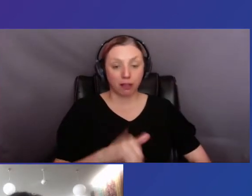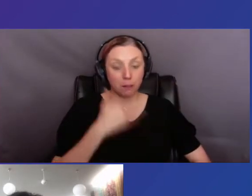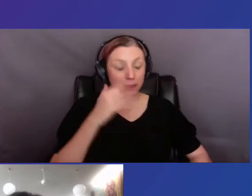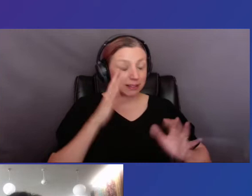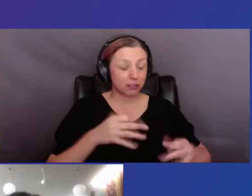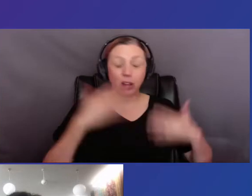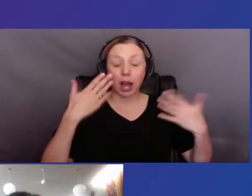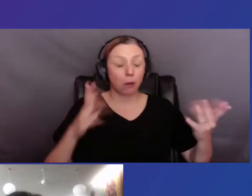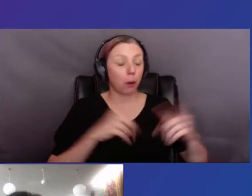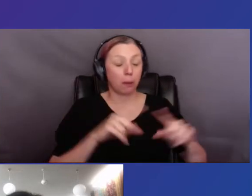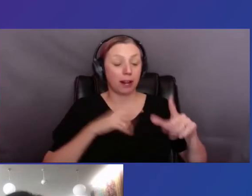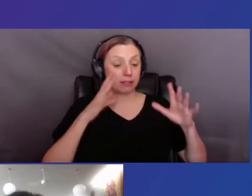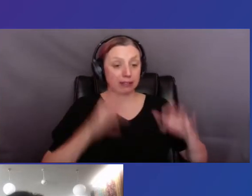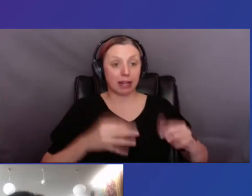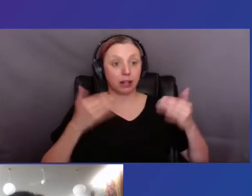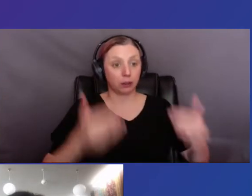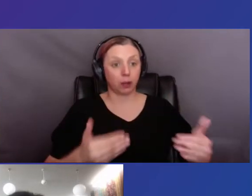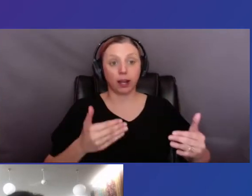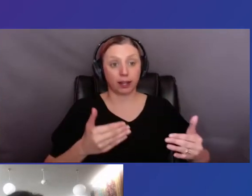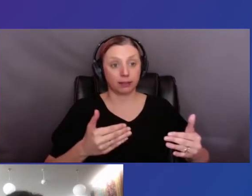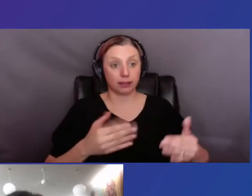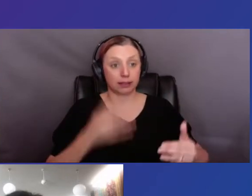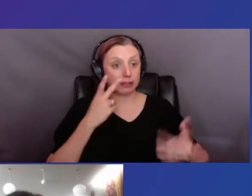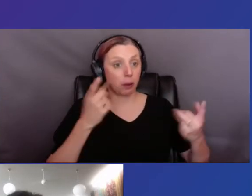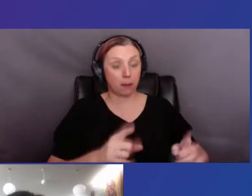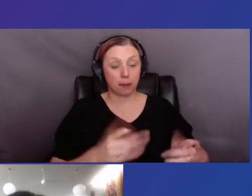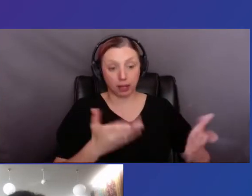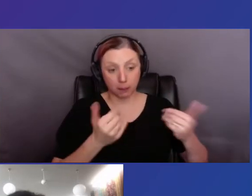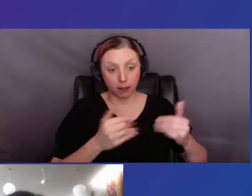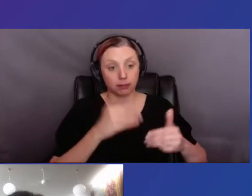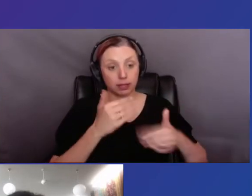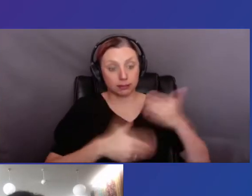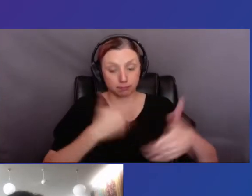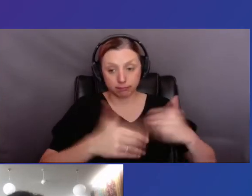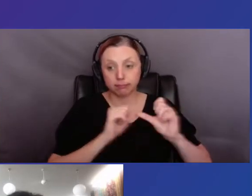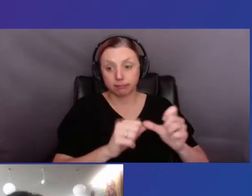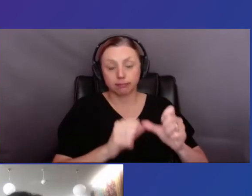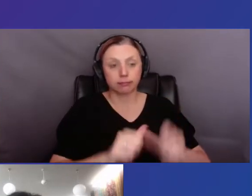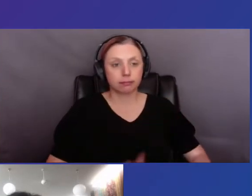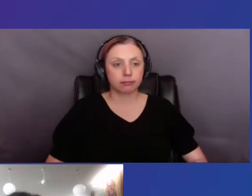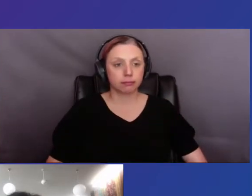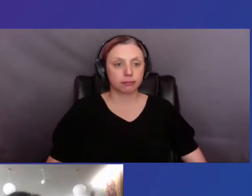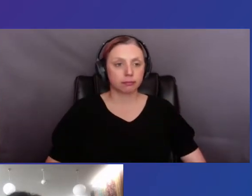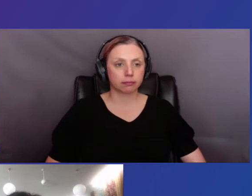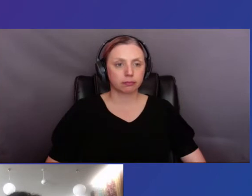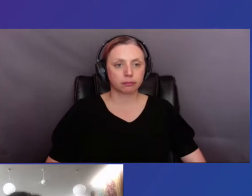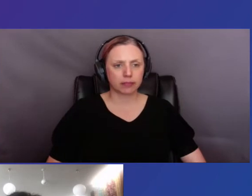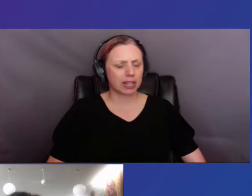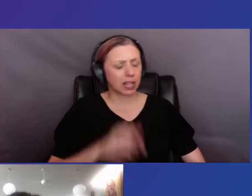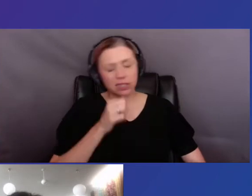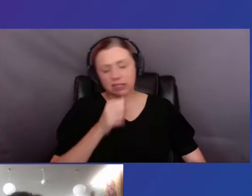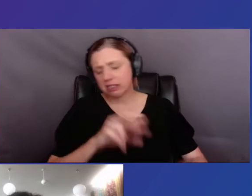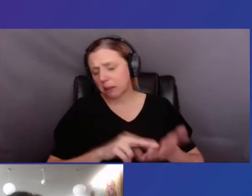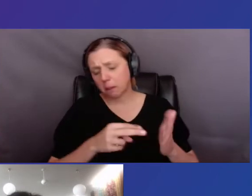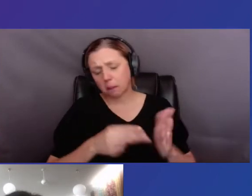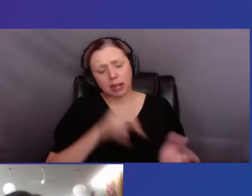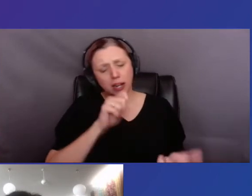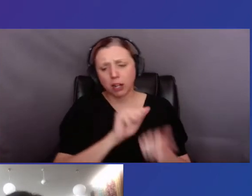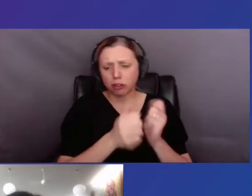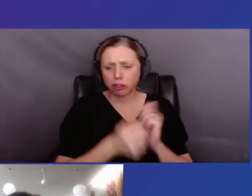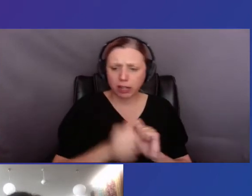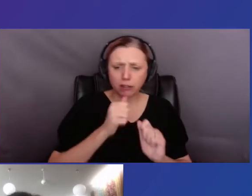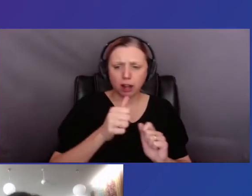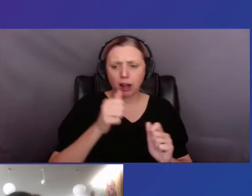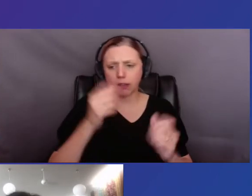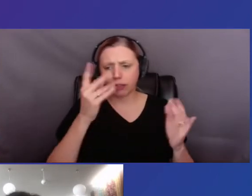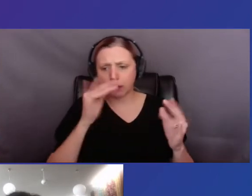know, but that's the decision we're going to go with. Let's see what happens. Let's keep moving. And it doesn't mean I don't go back. I don't change things. I don't think about things.